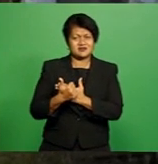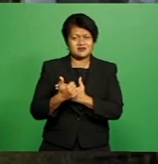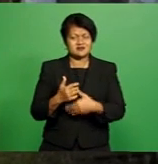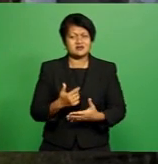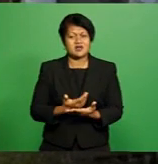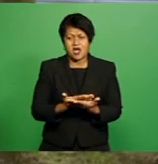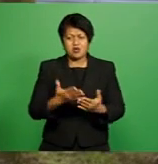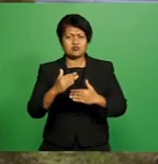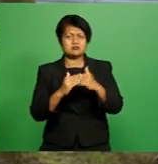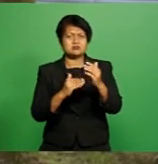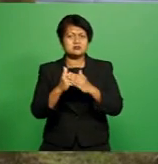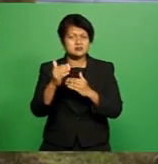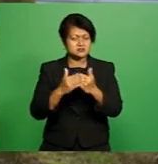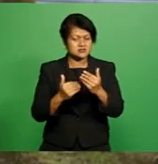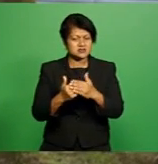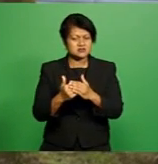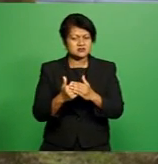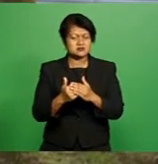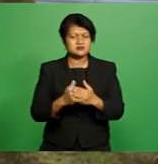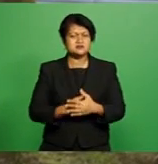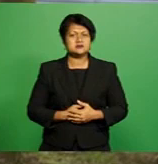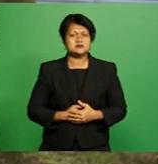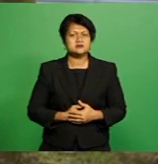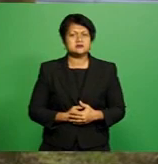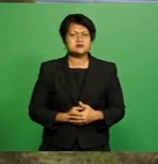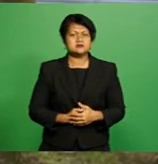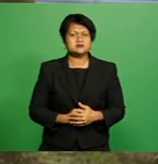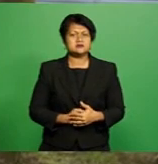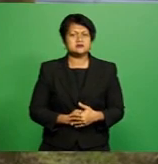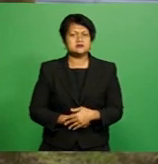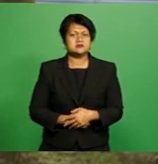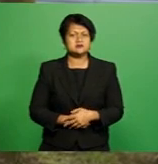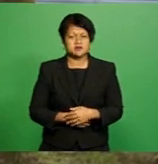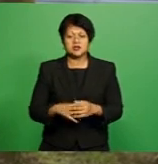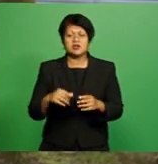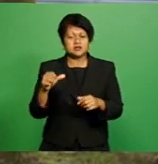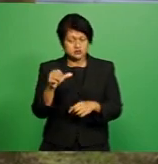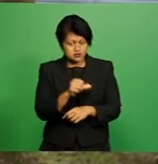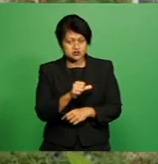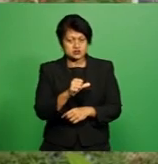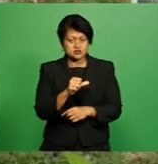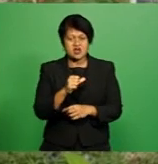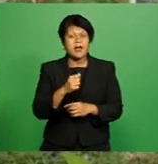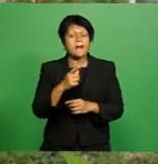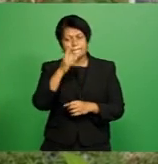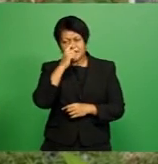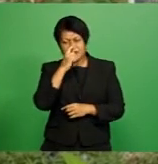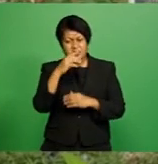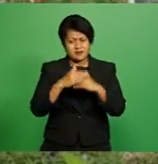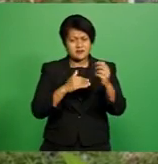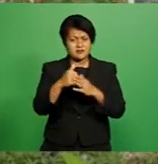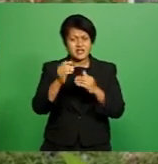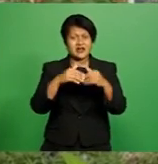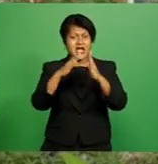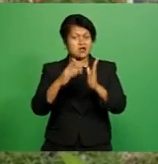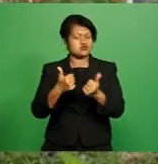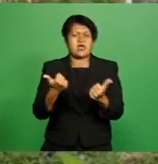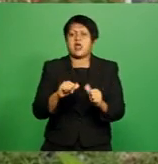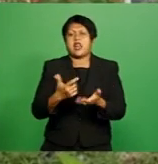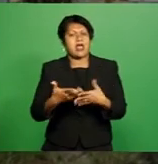the buildings that are being rented out, they don't care about safety. They just build anyhow. Whether it's 1 meter